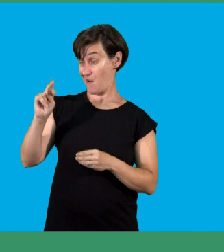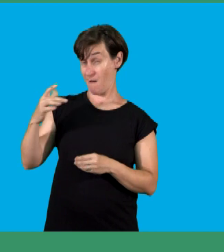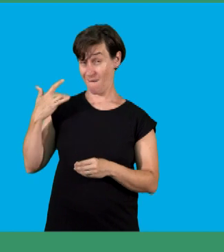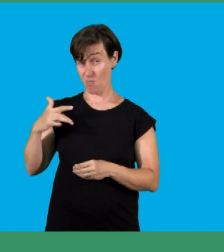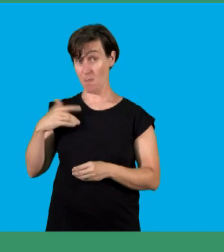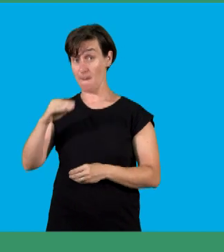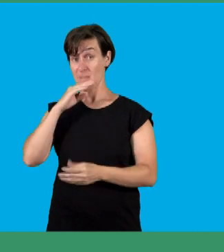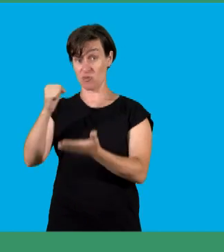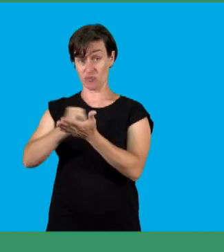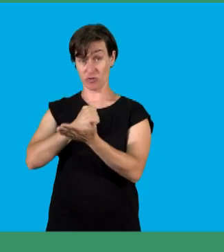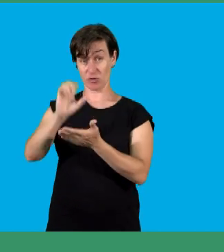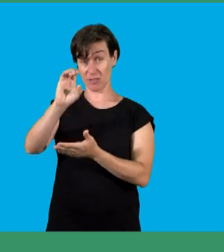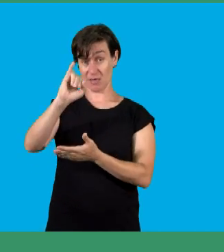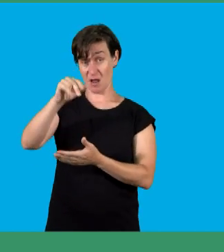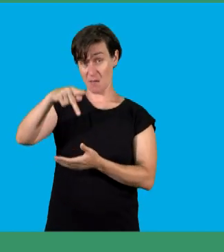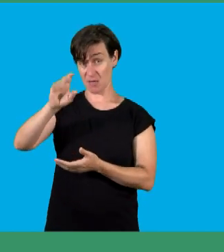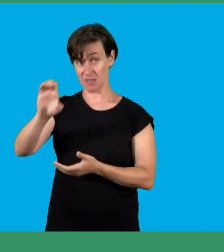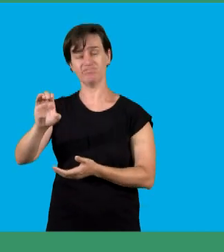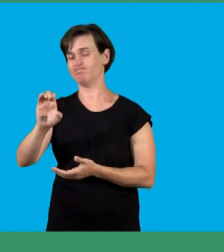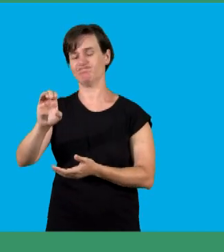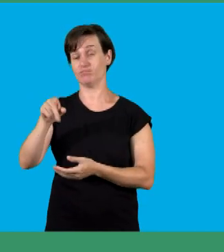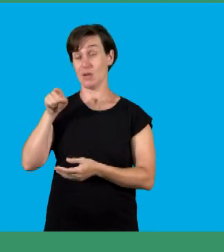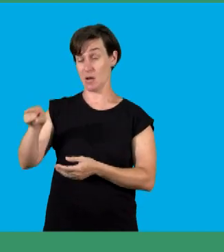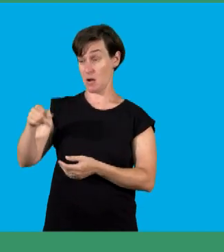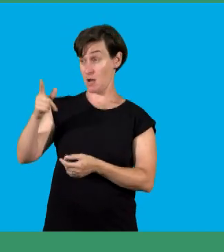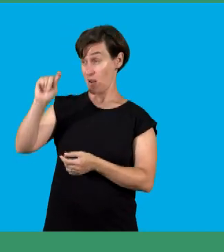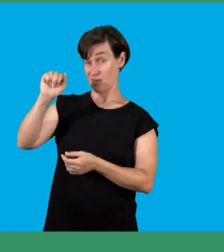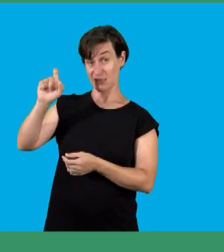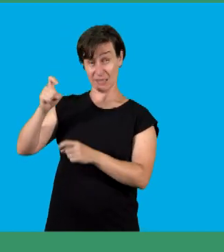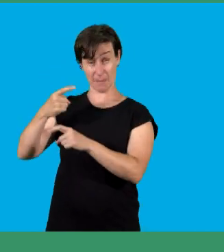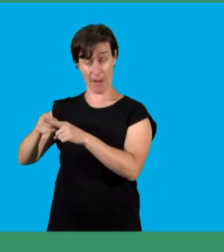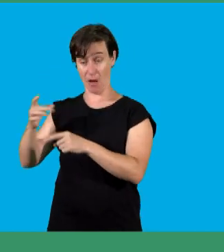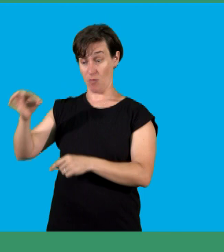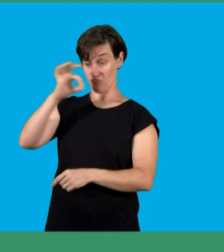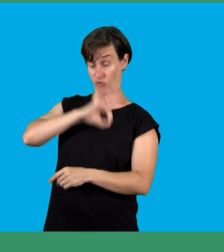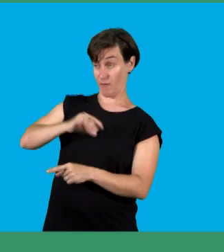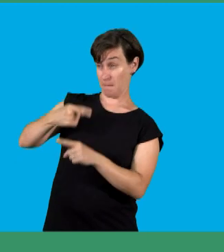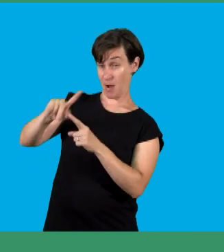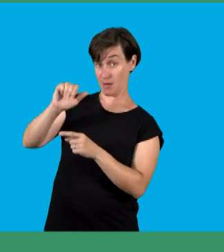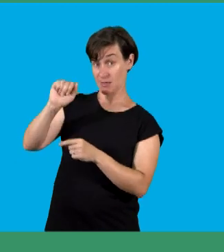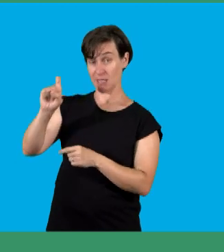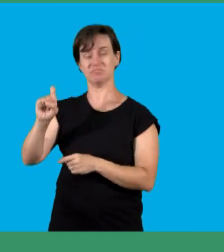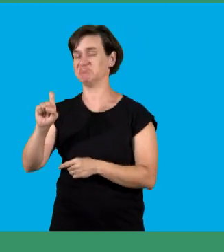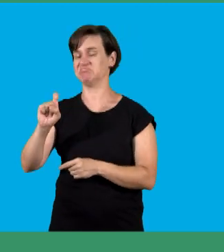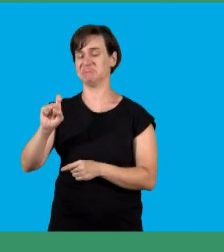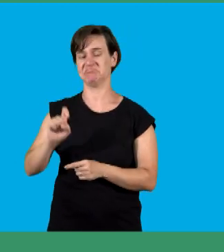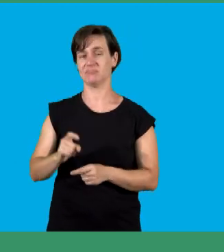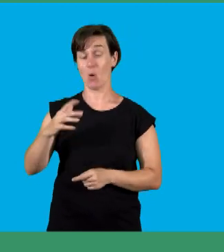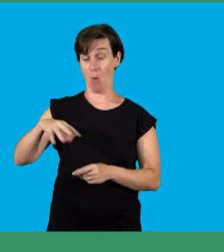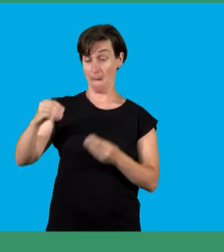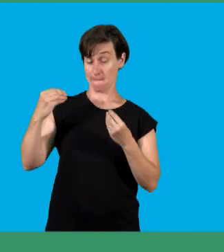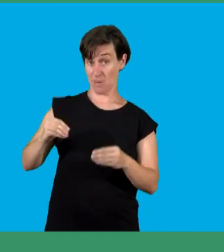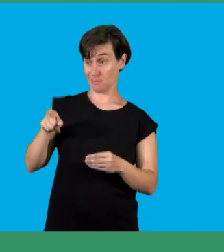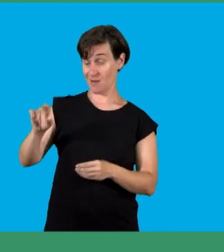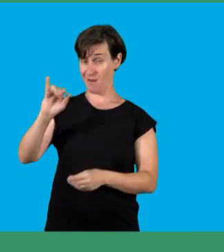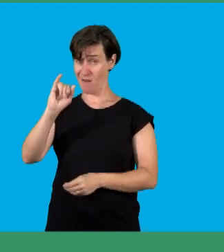sector are not registered with CIPC and do not pay tax on profits to SARS. So all businesses that